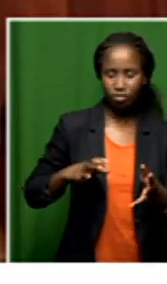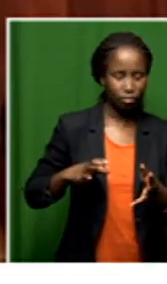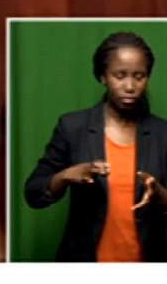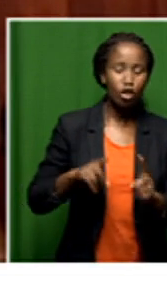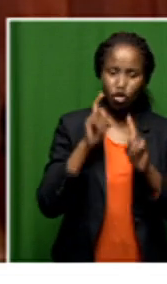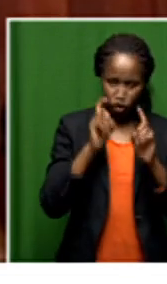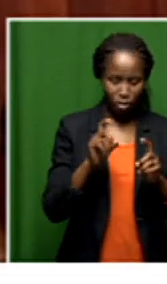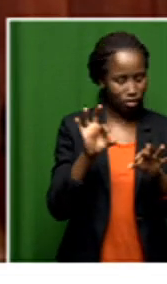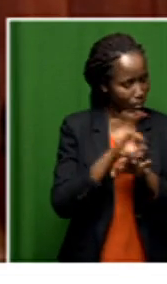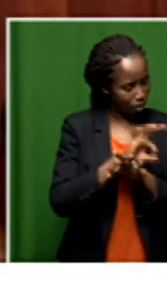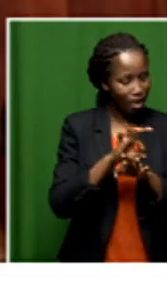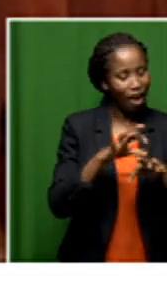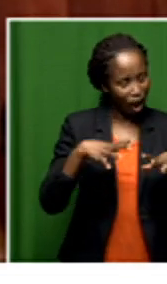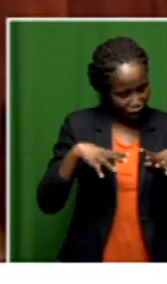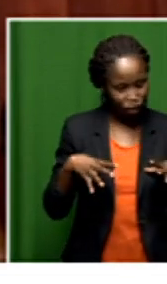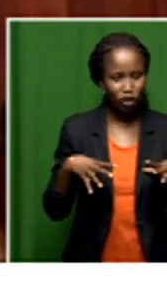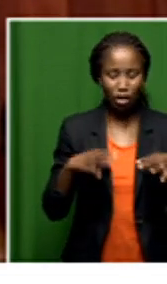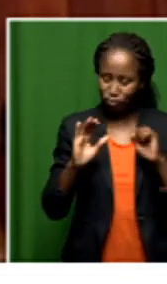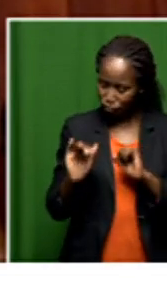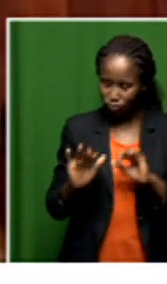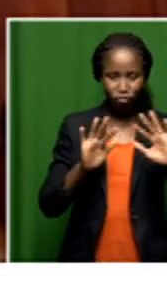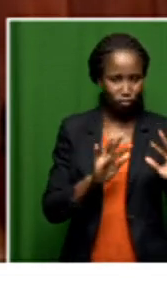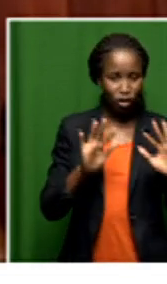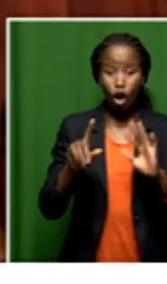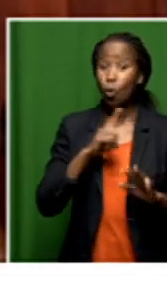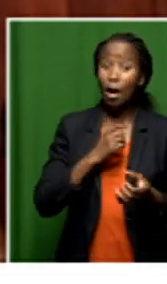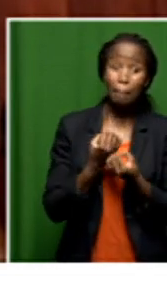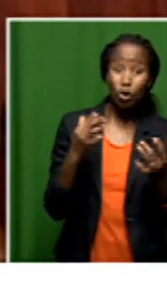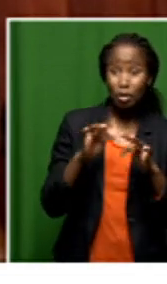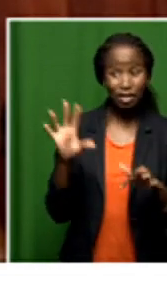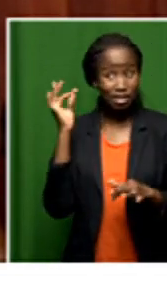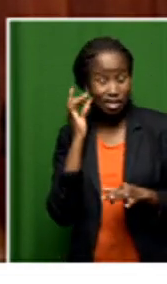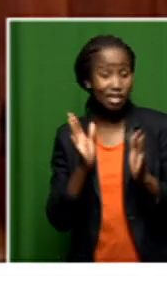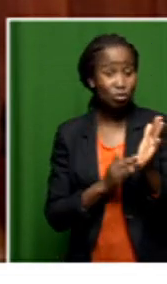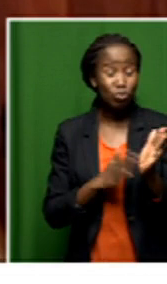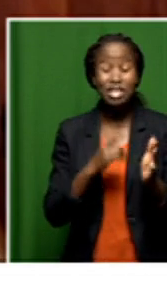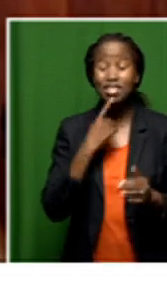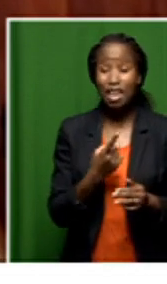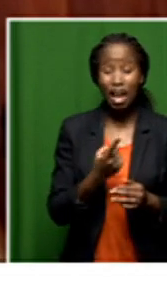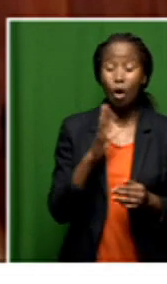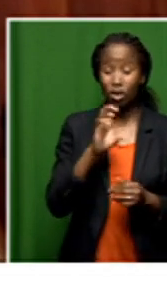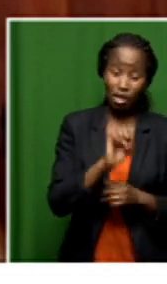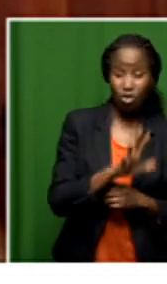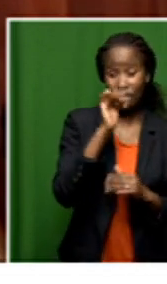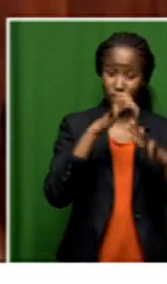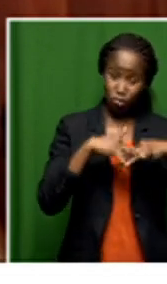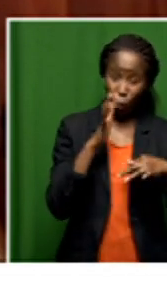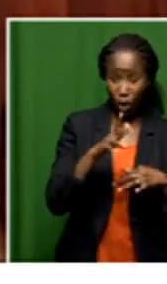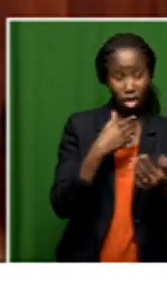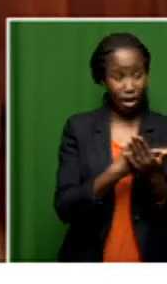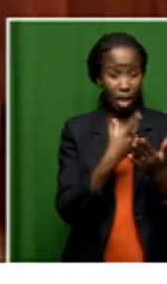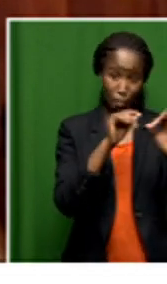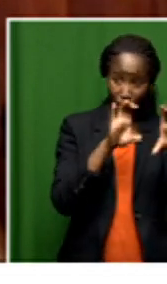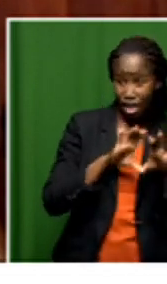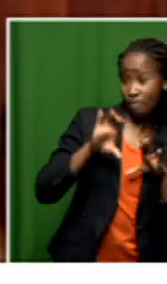because some talking head is, telling you that the country's going to collapse in South Africa and, cash in your retirement funds and just send all your money out. Both of